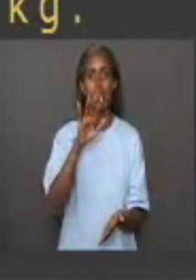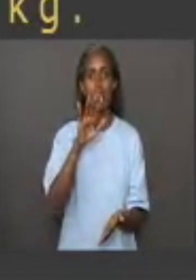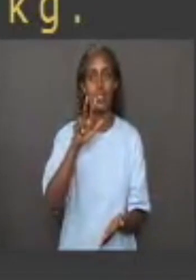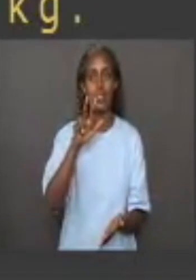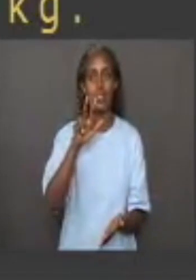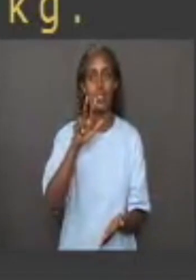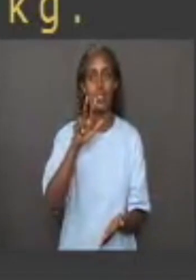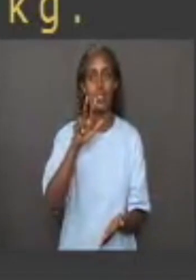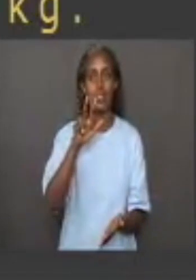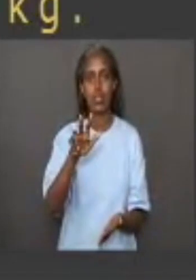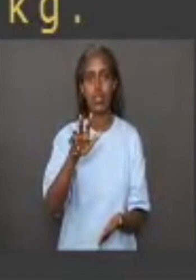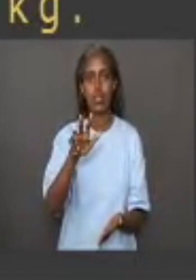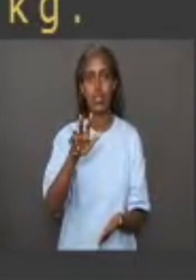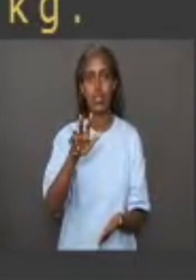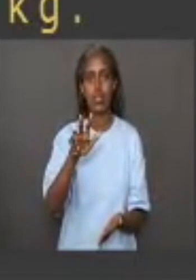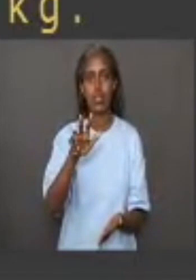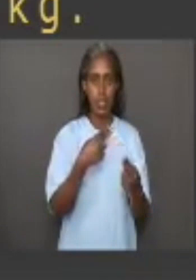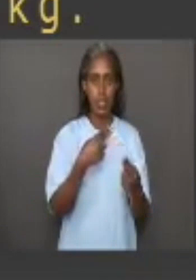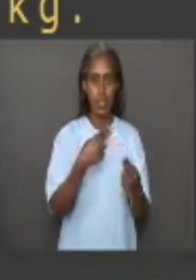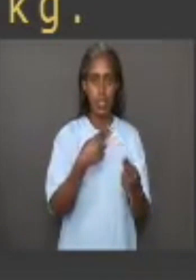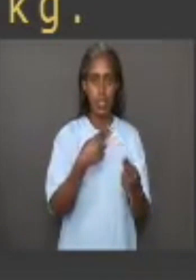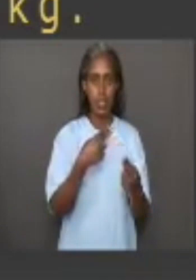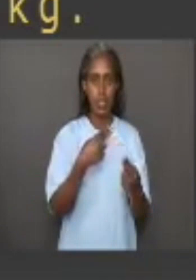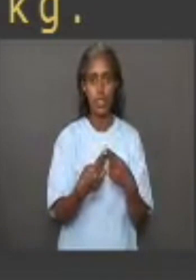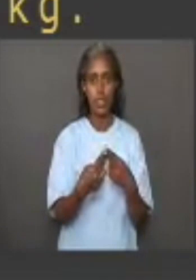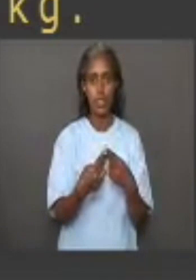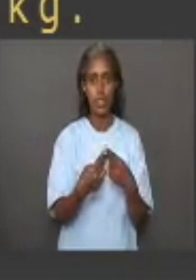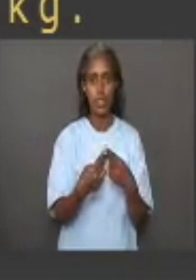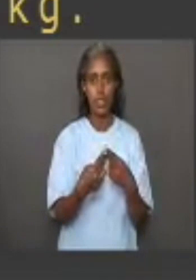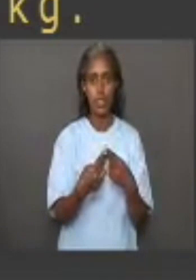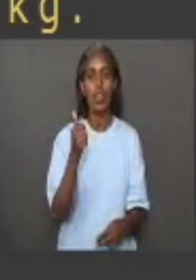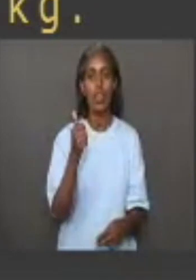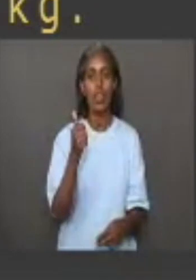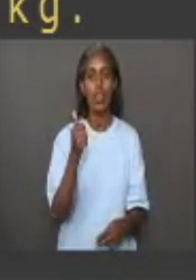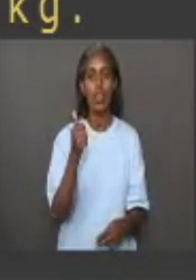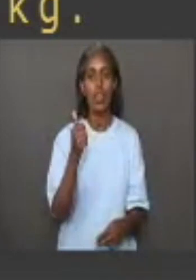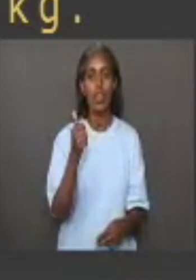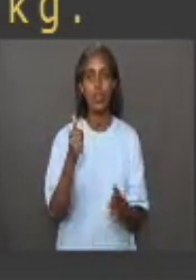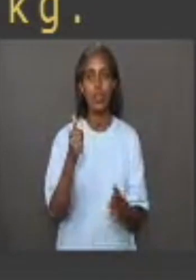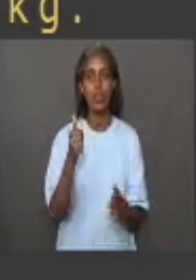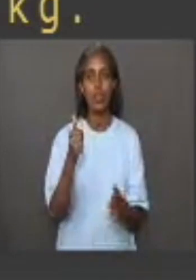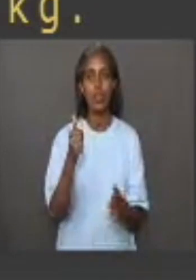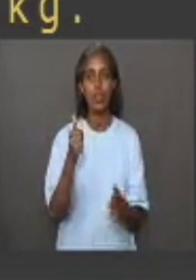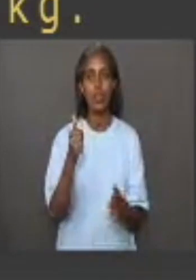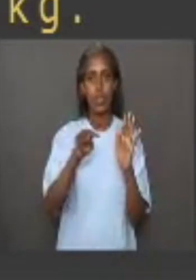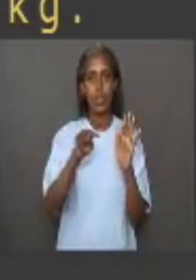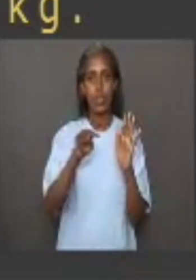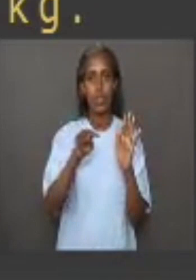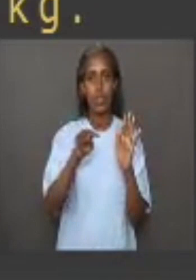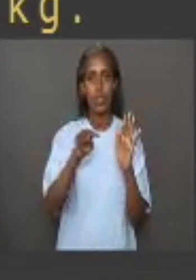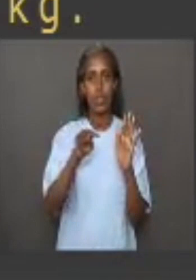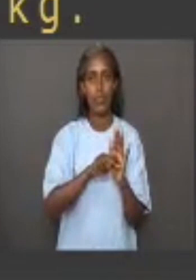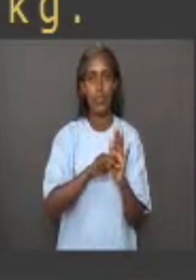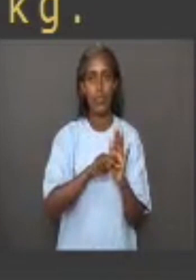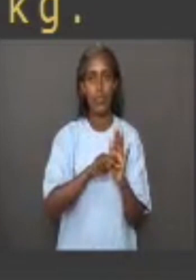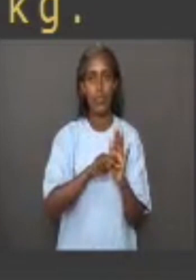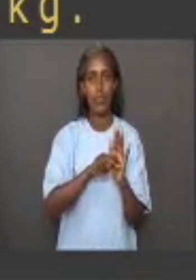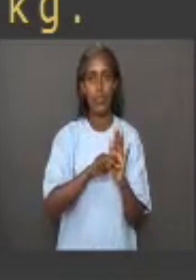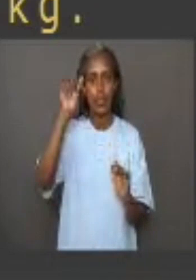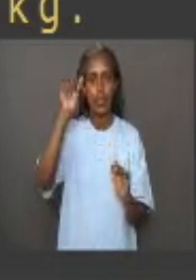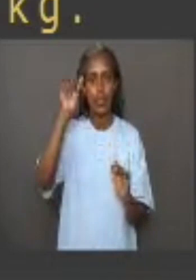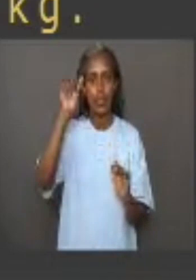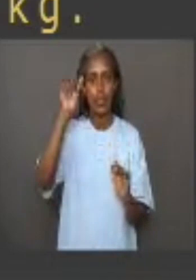7.53 times 10 to the power of negative